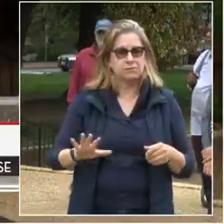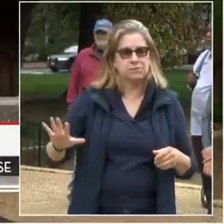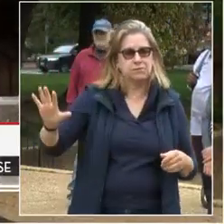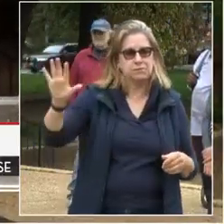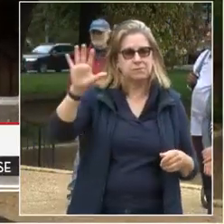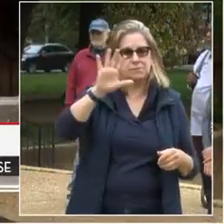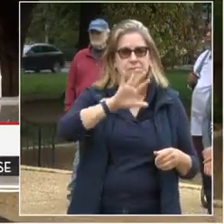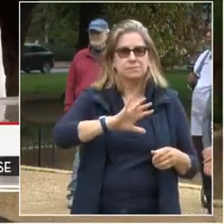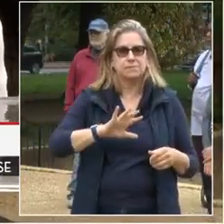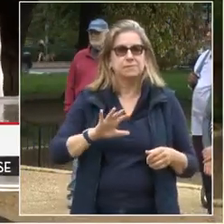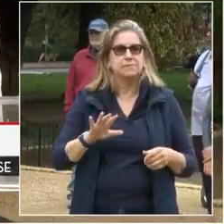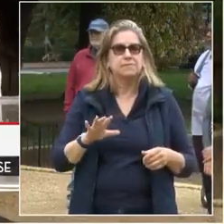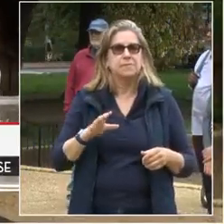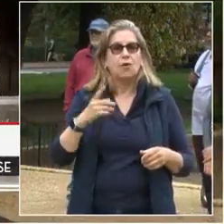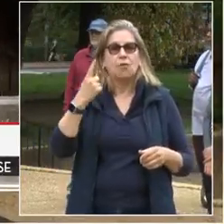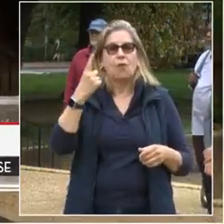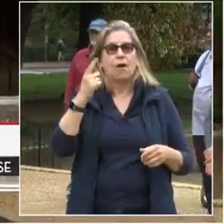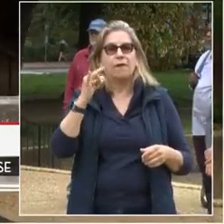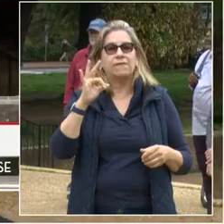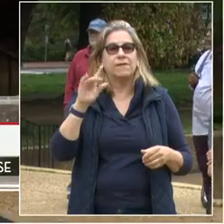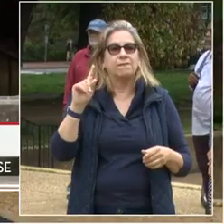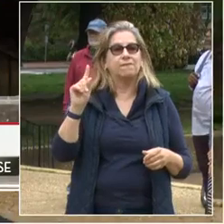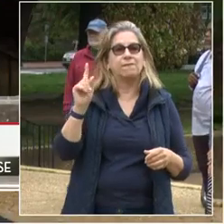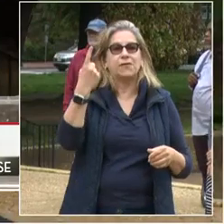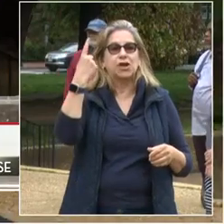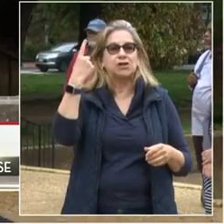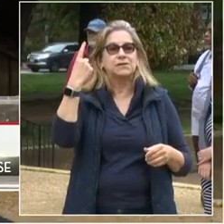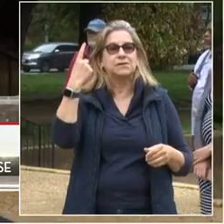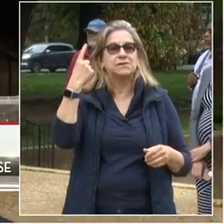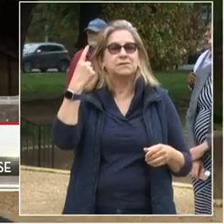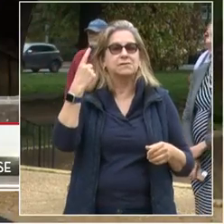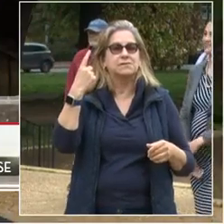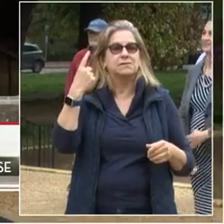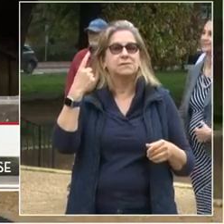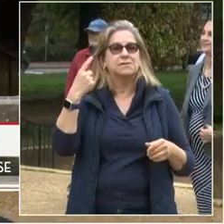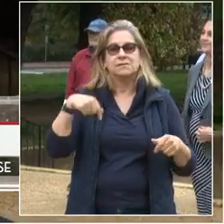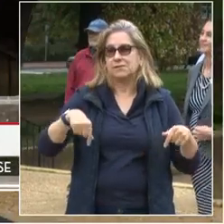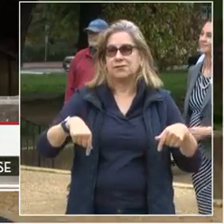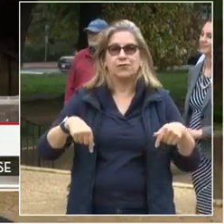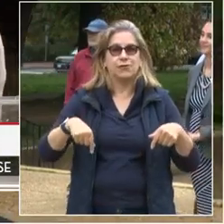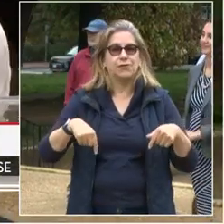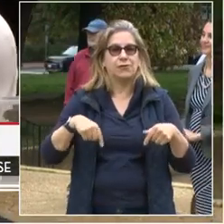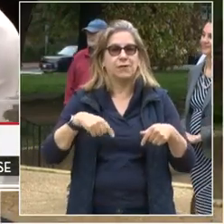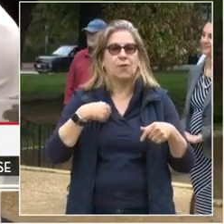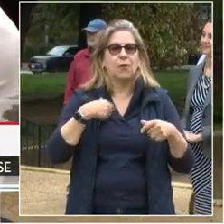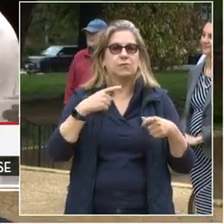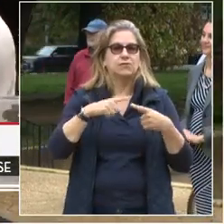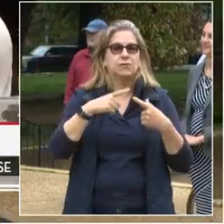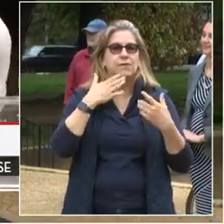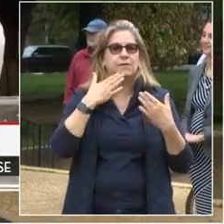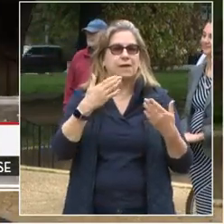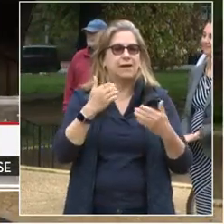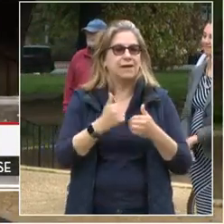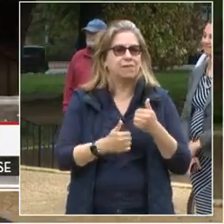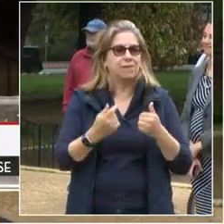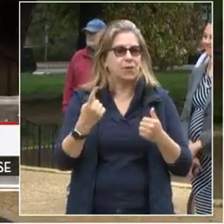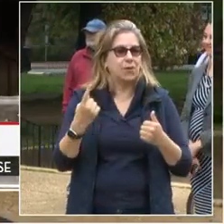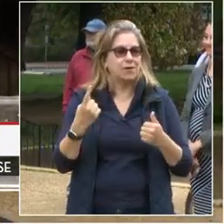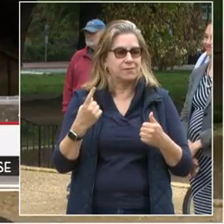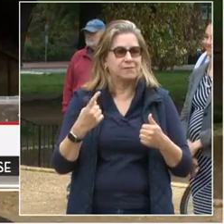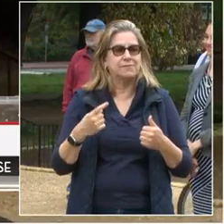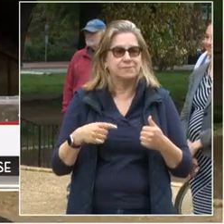kicking off Bike and Roll to School Day. So thank you so much for being one of the first events of the day. Super